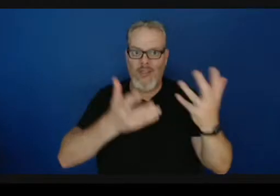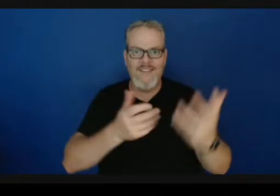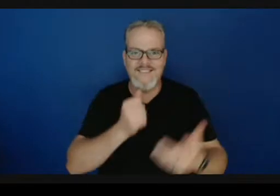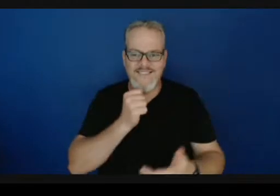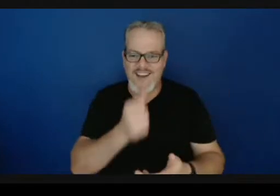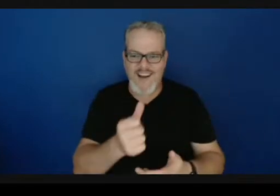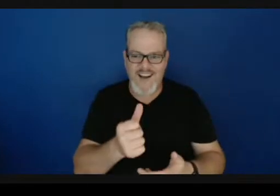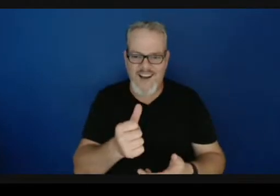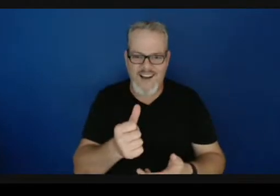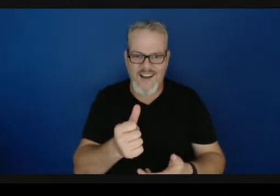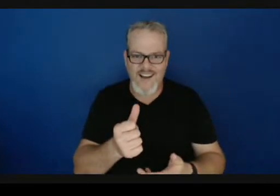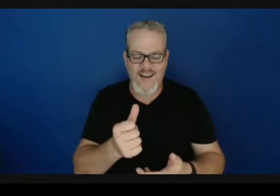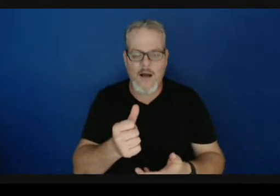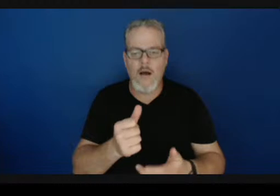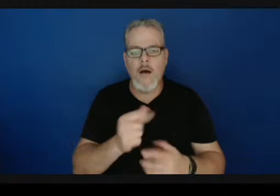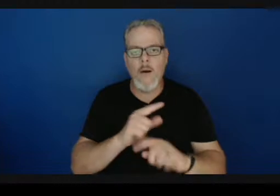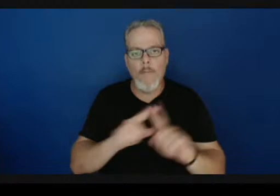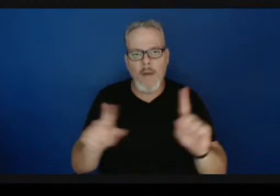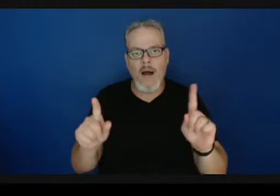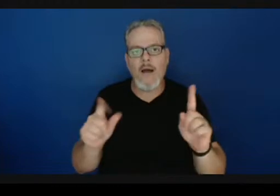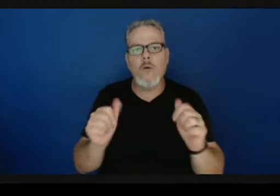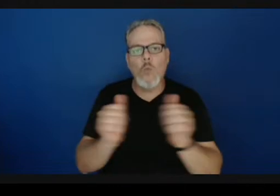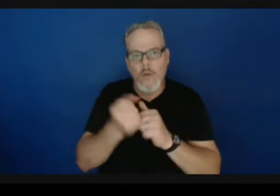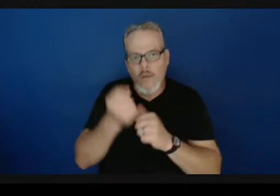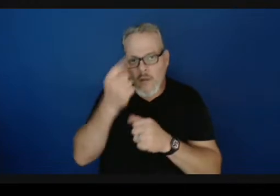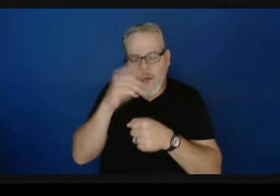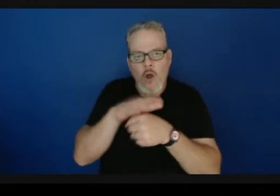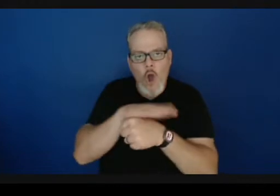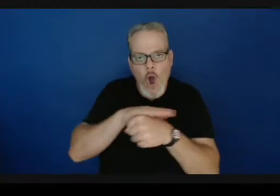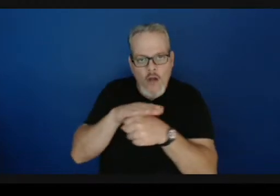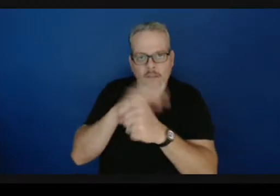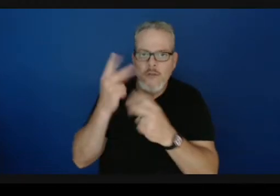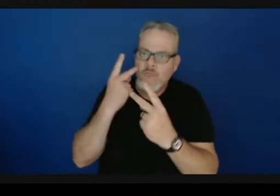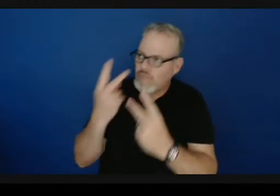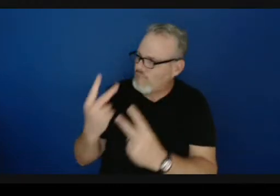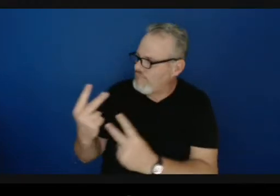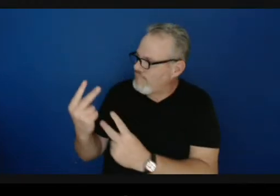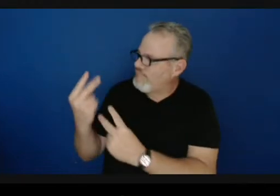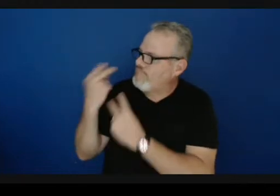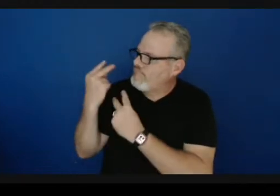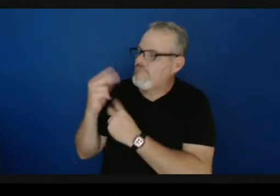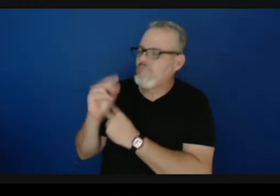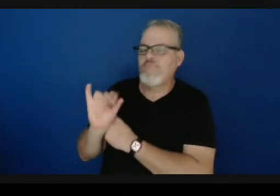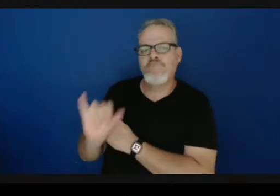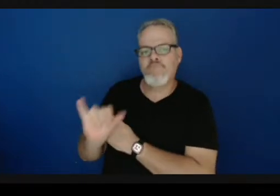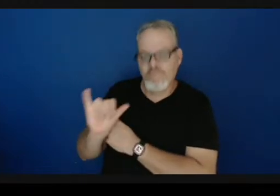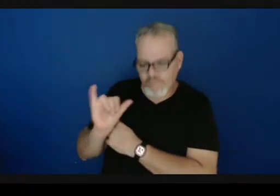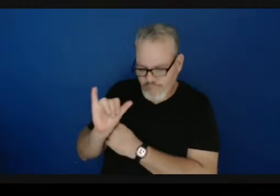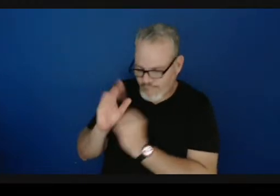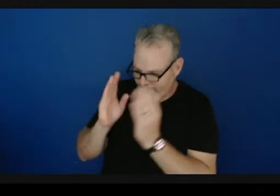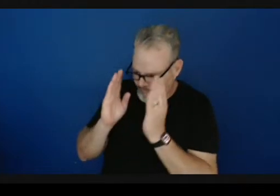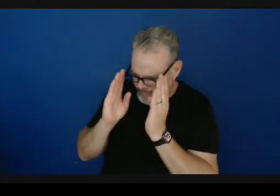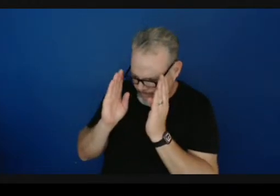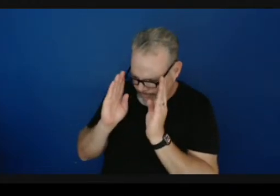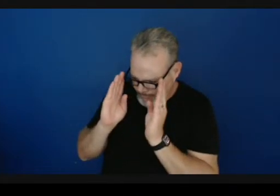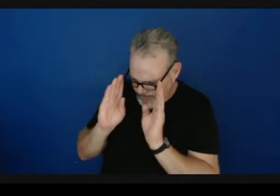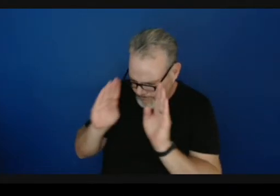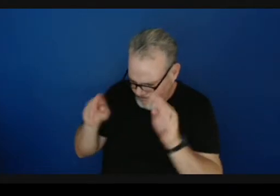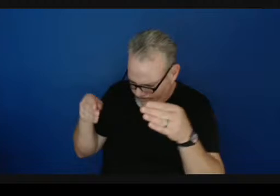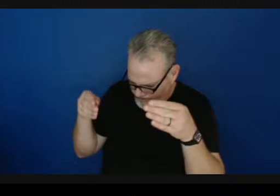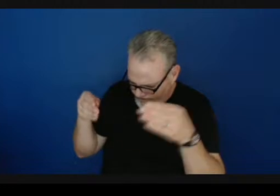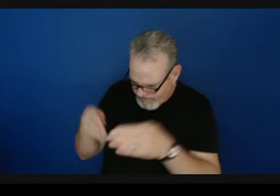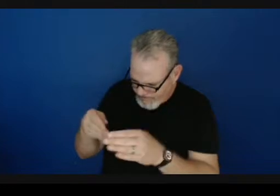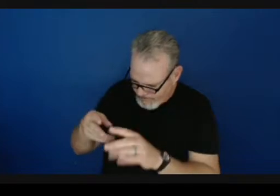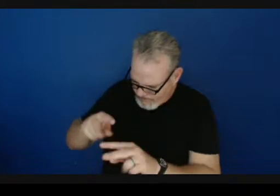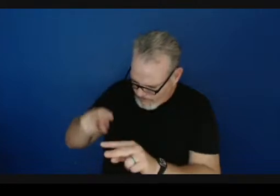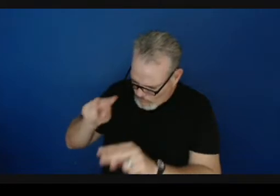this. But with the context of hindsight, we can go back and pull these things out as something to pay special attention to in the future. These patterns of